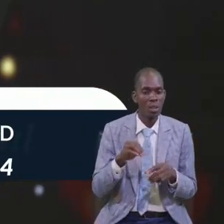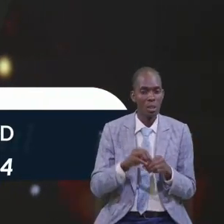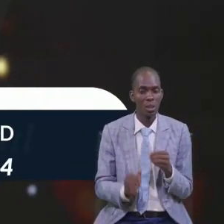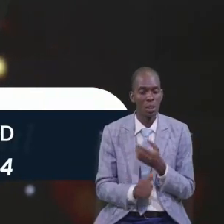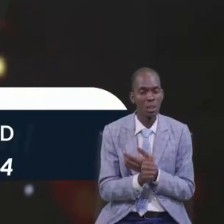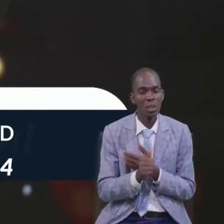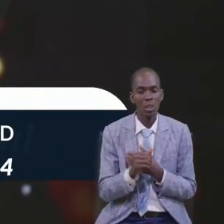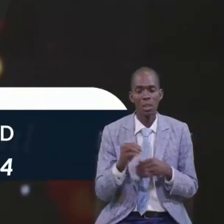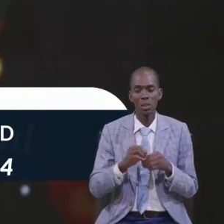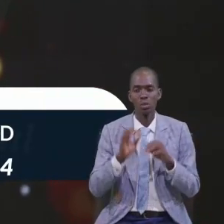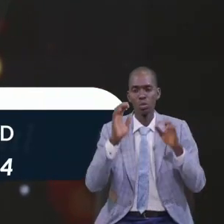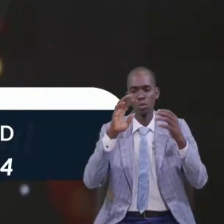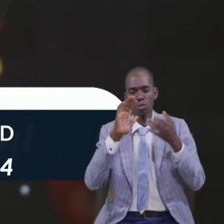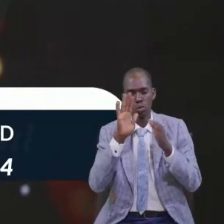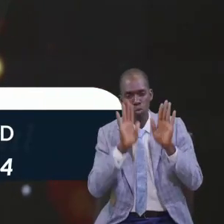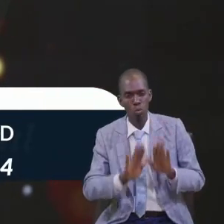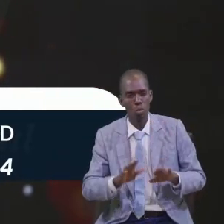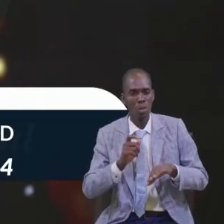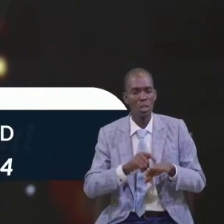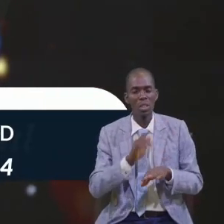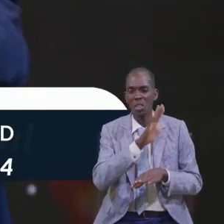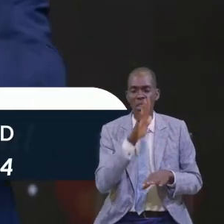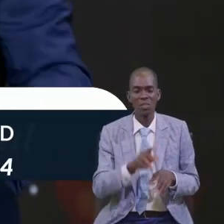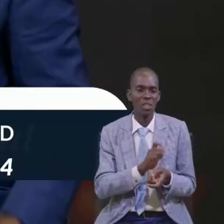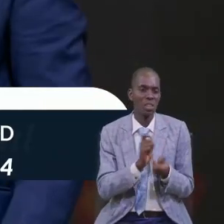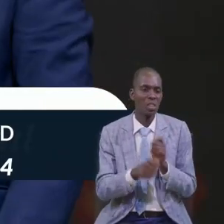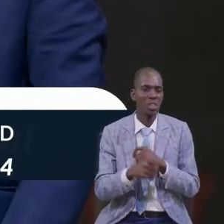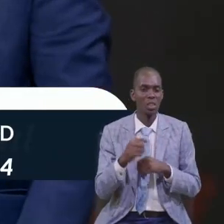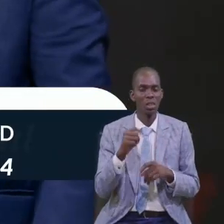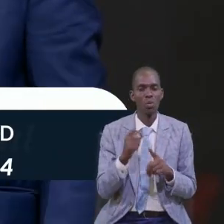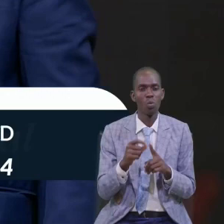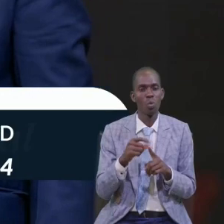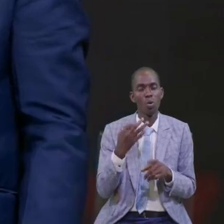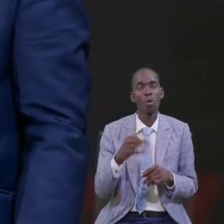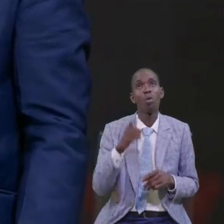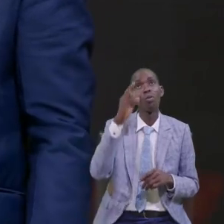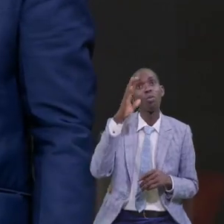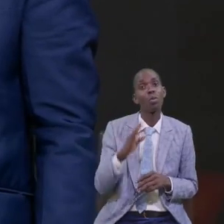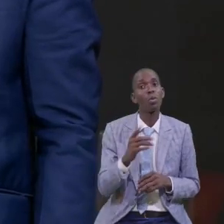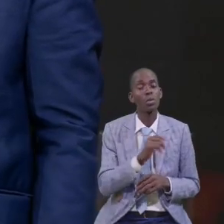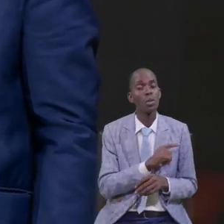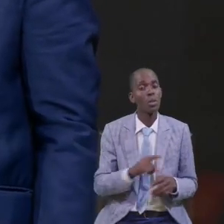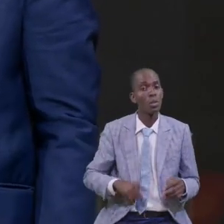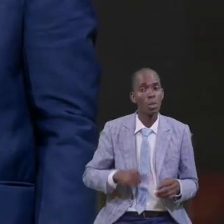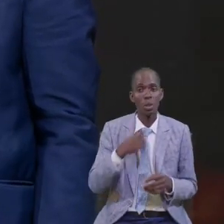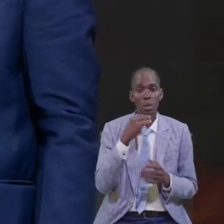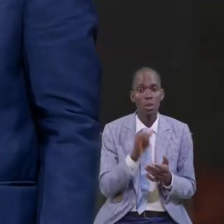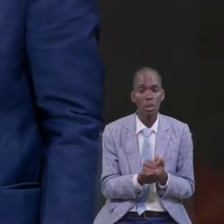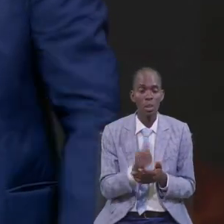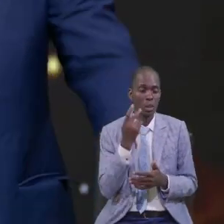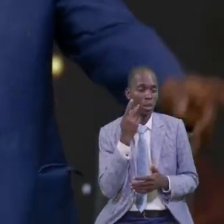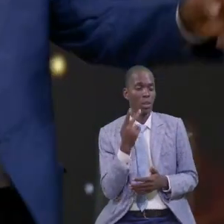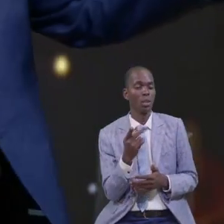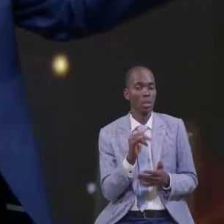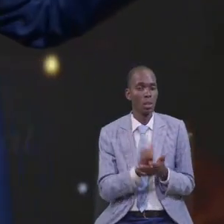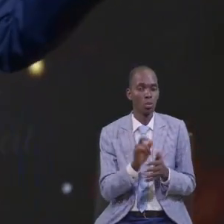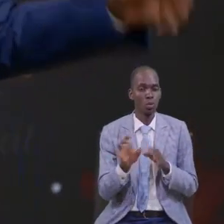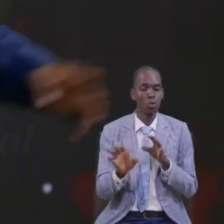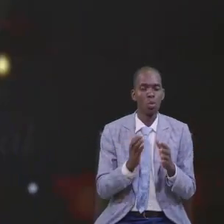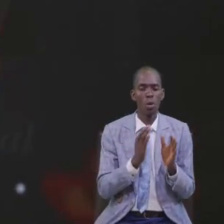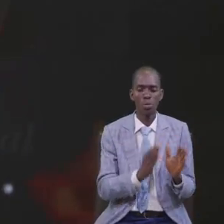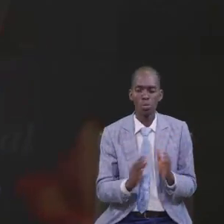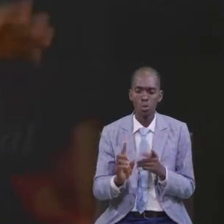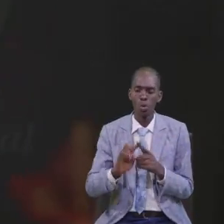didn't alter the word of God. Change the word of God. The Lord said, see that you do according to what you have been shown on